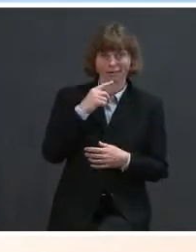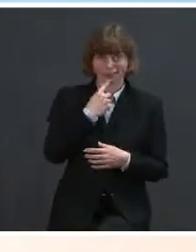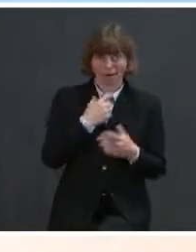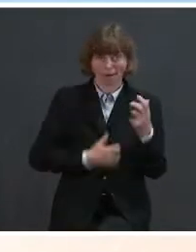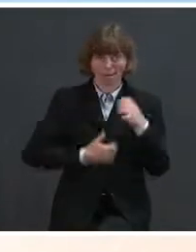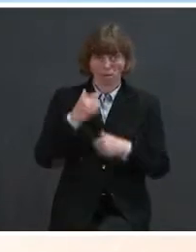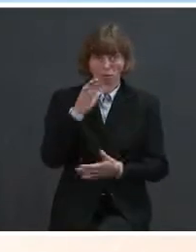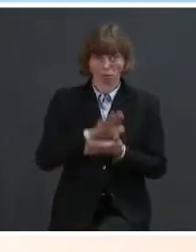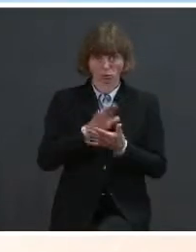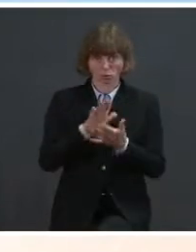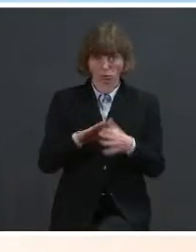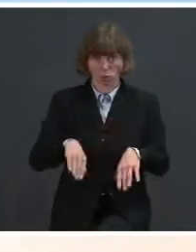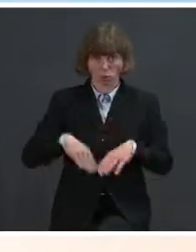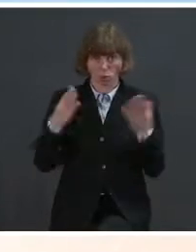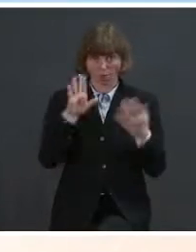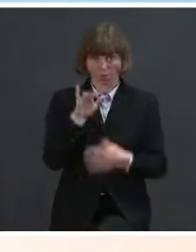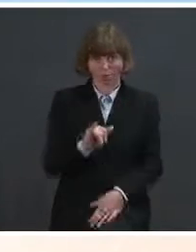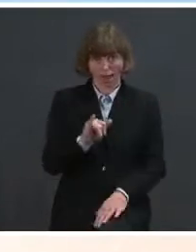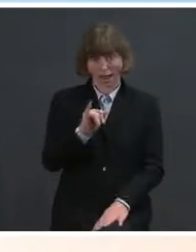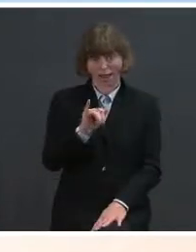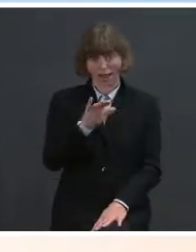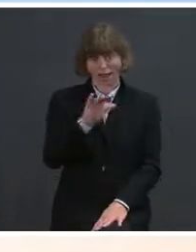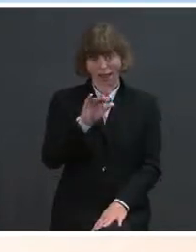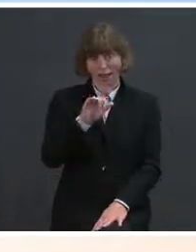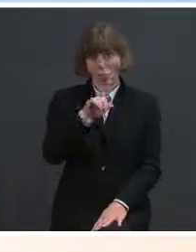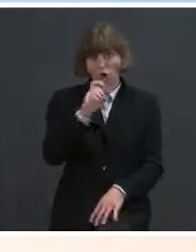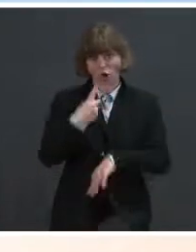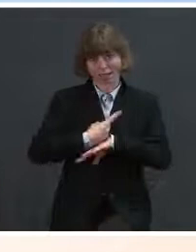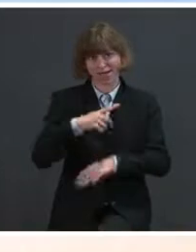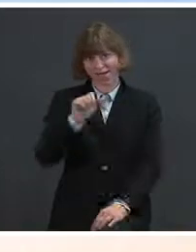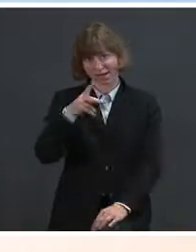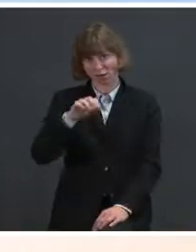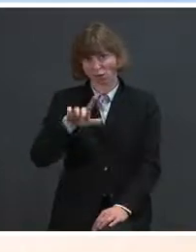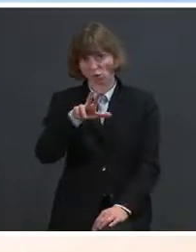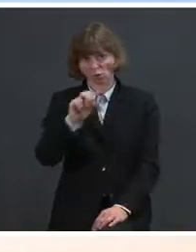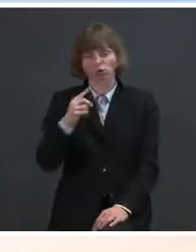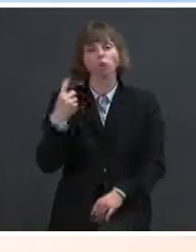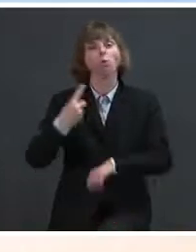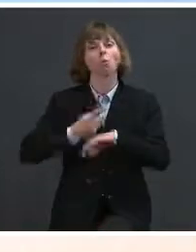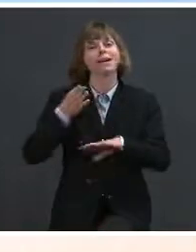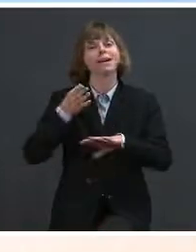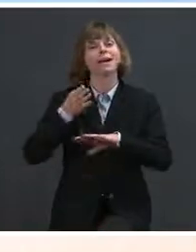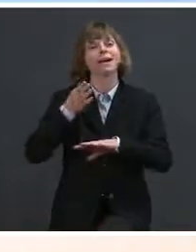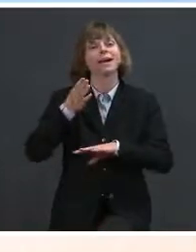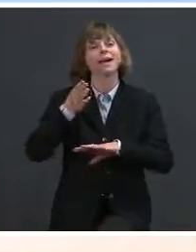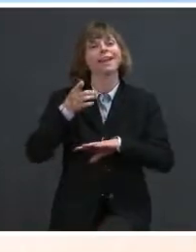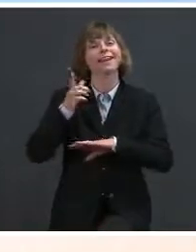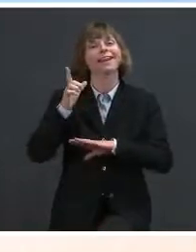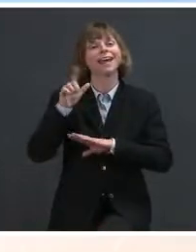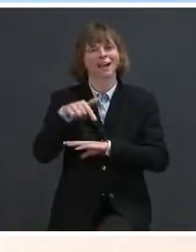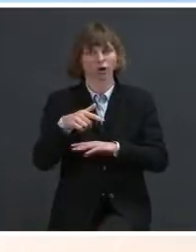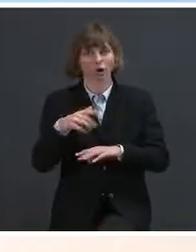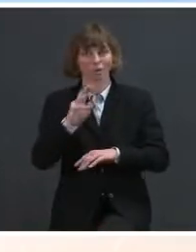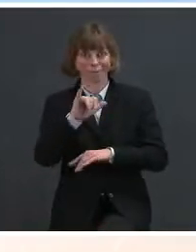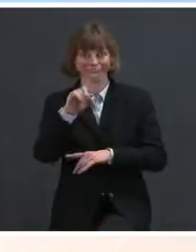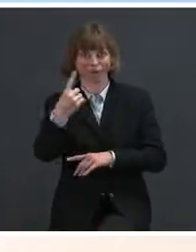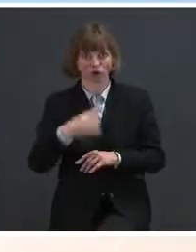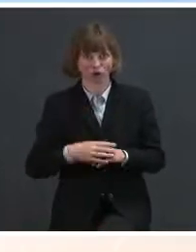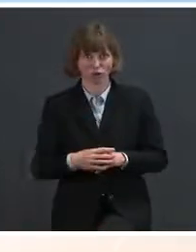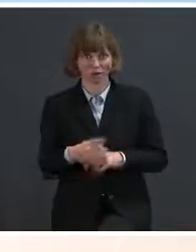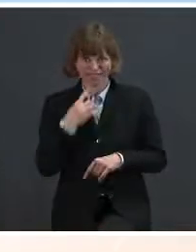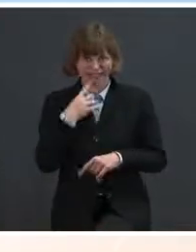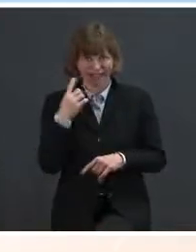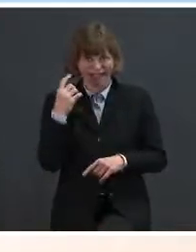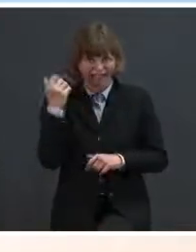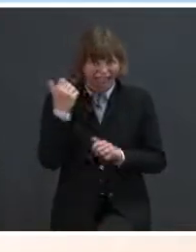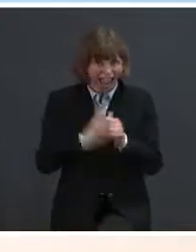his 100th day in office. That's April 30th. Yep. One day later, May 1st, he says that every adult is going to be eligible for the